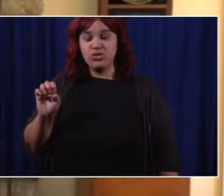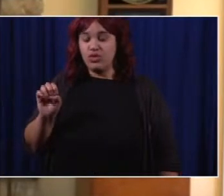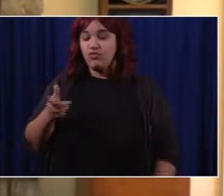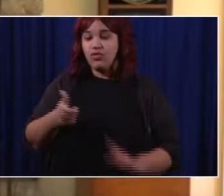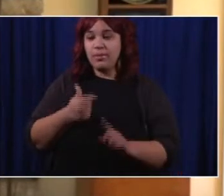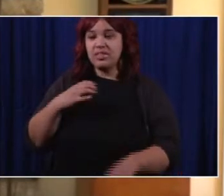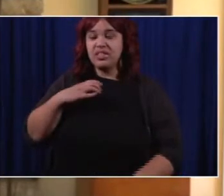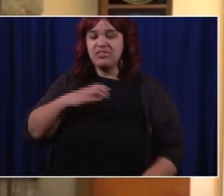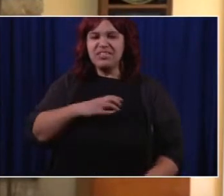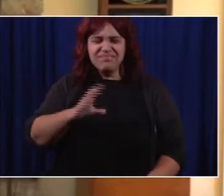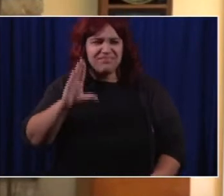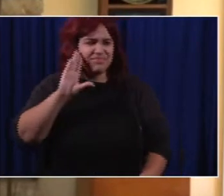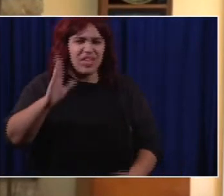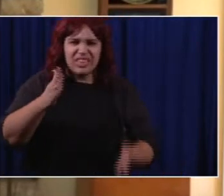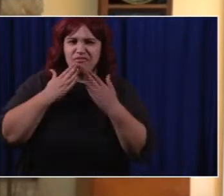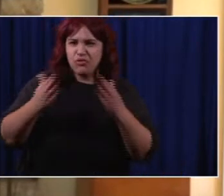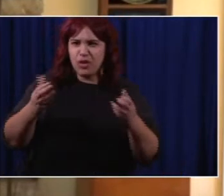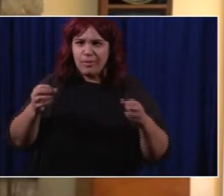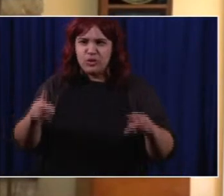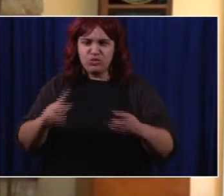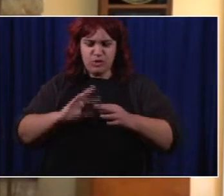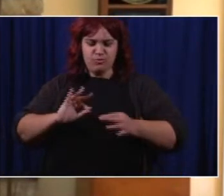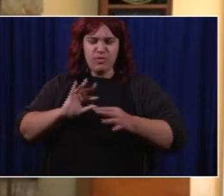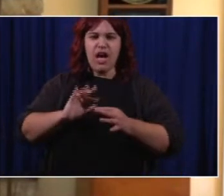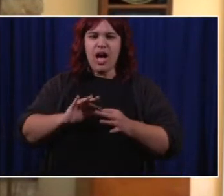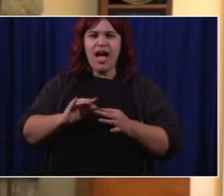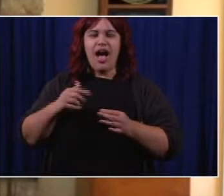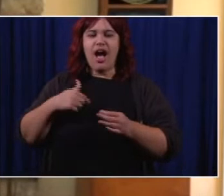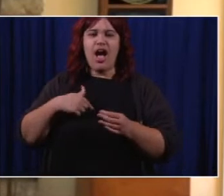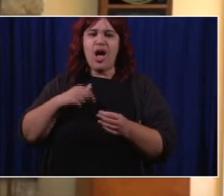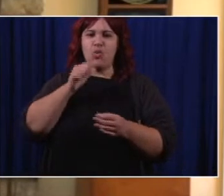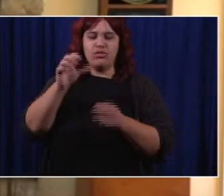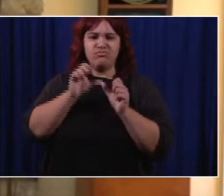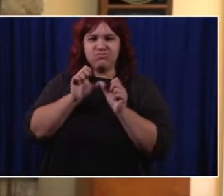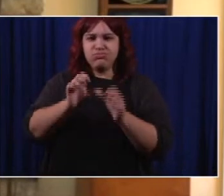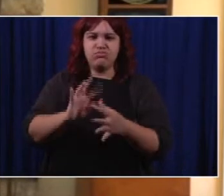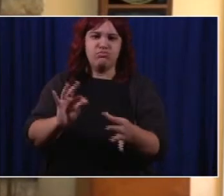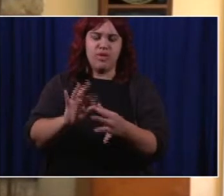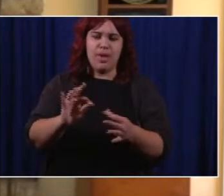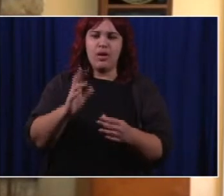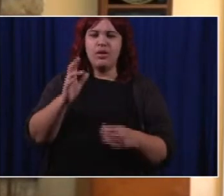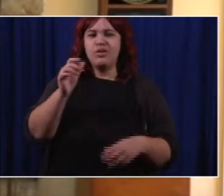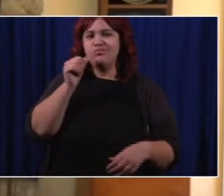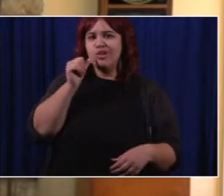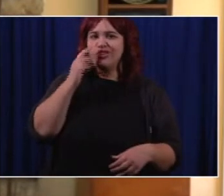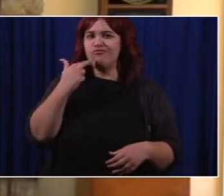on bars and restaurants. I do just want to say that I'd been contacted almost immediately after your